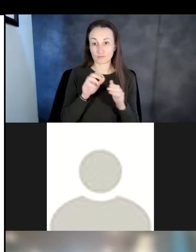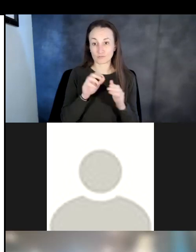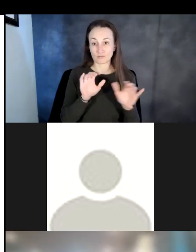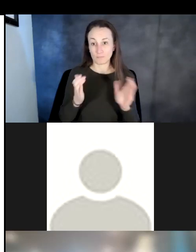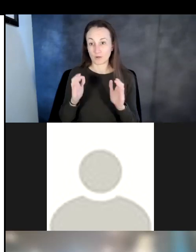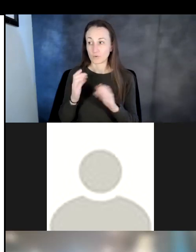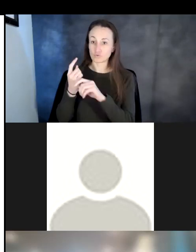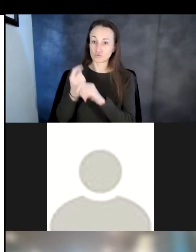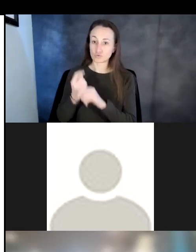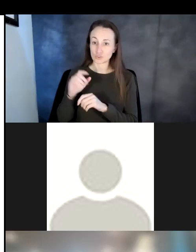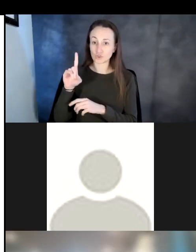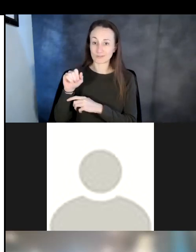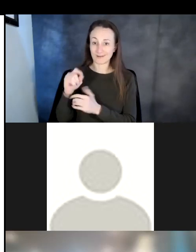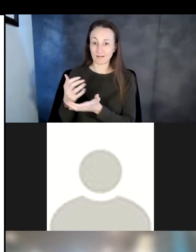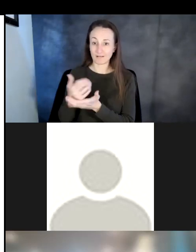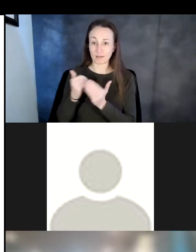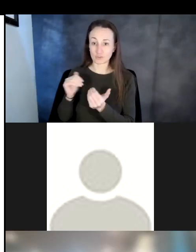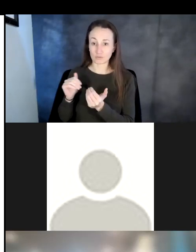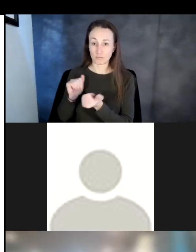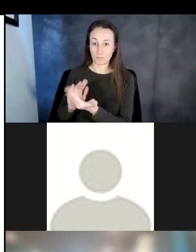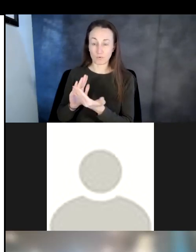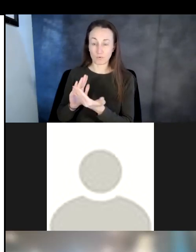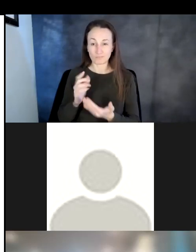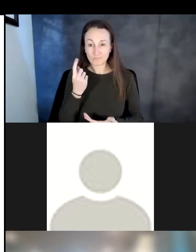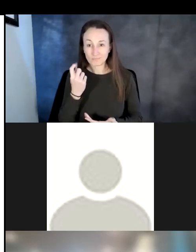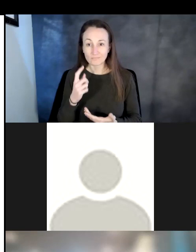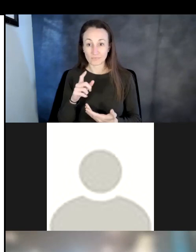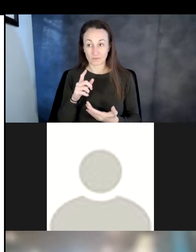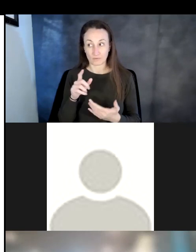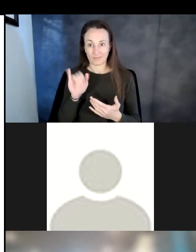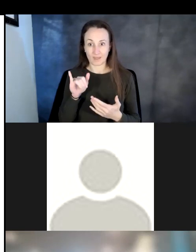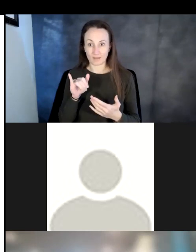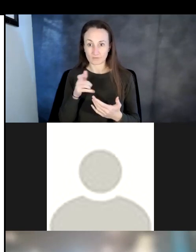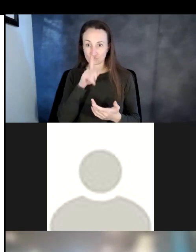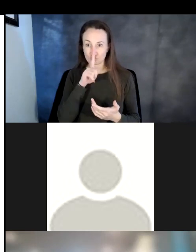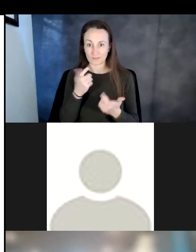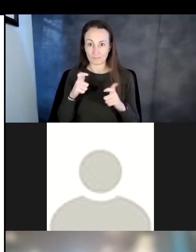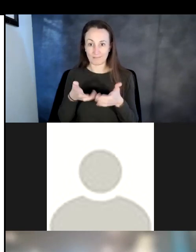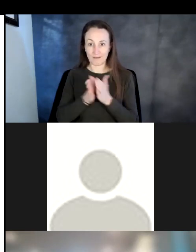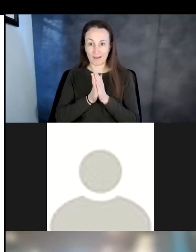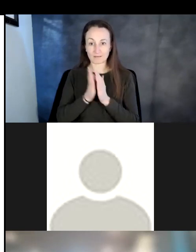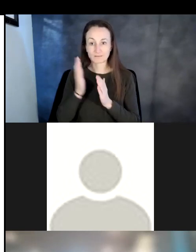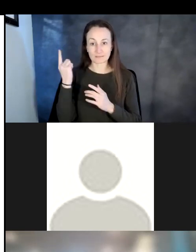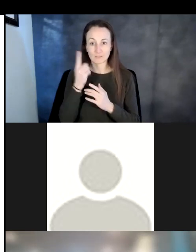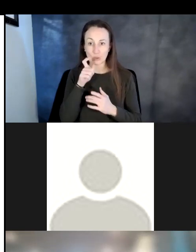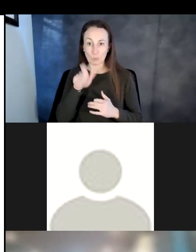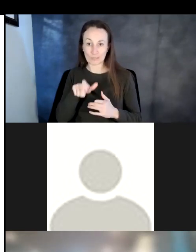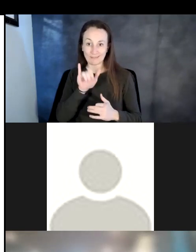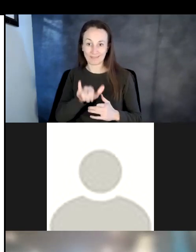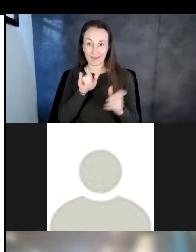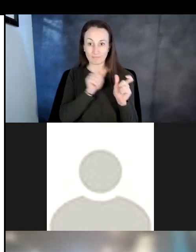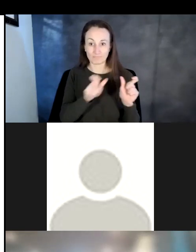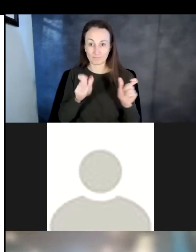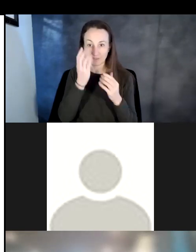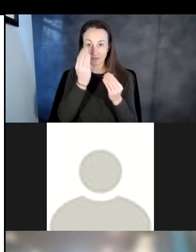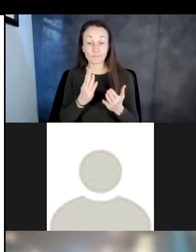which is a tall order considering that we don't actually need that sequence information. That's not to say, though, that we don't sequence in